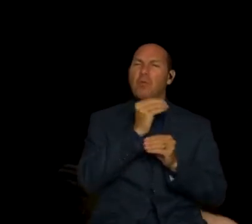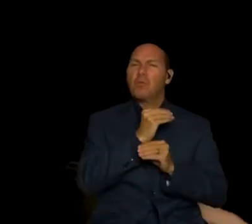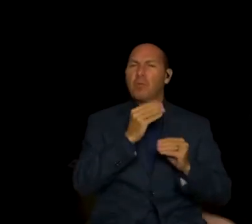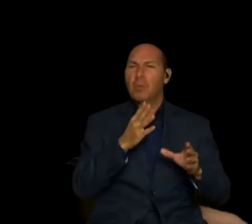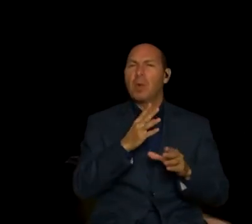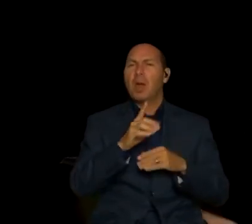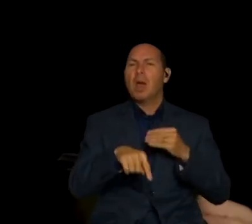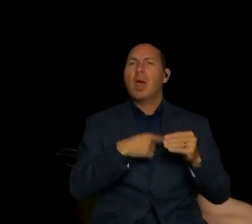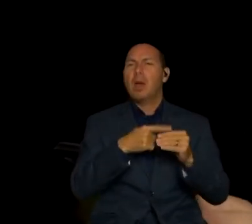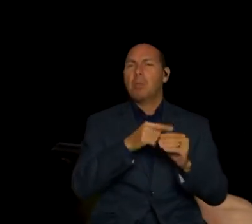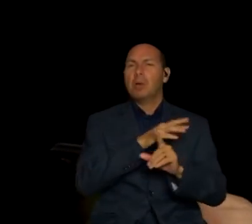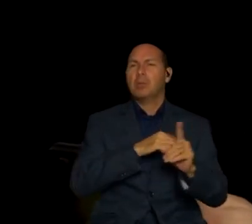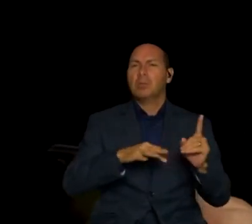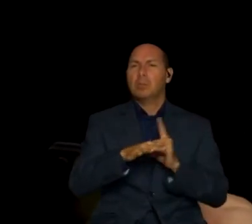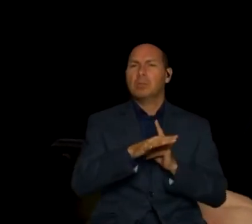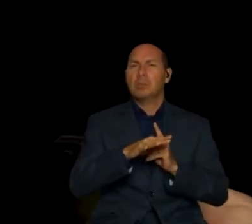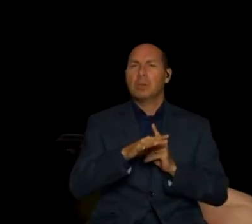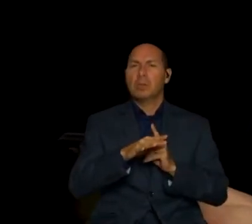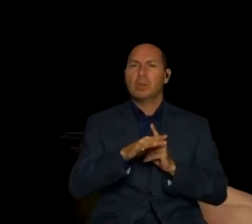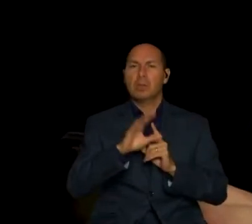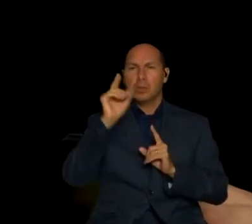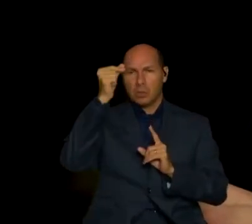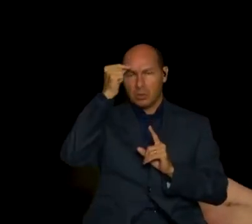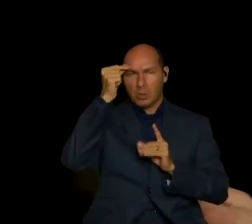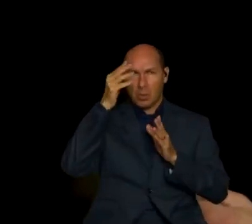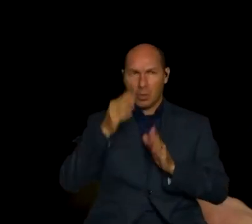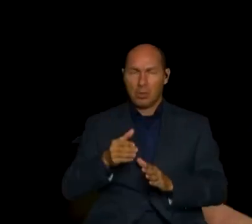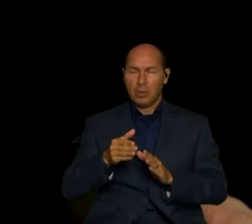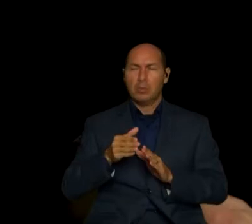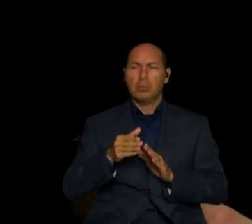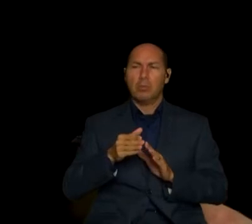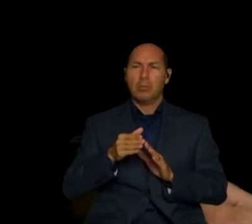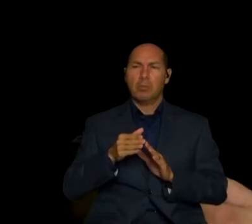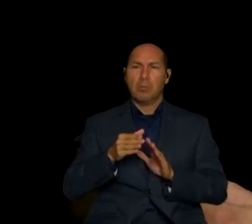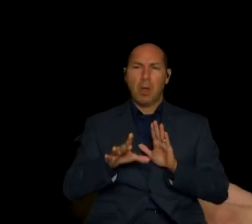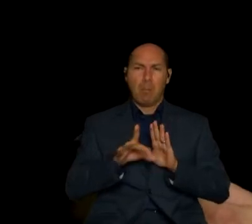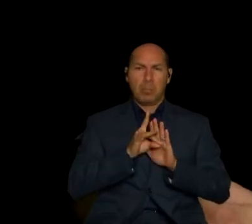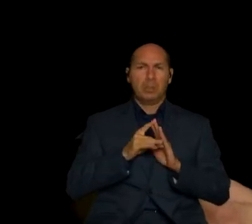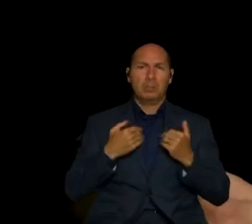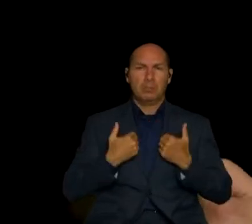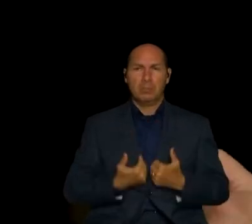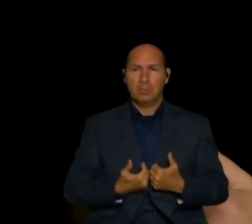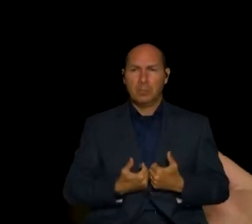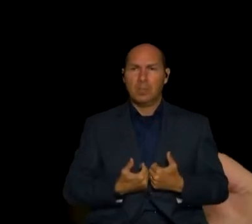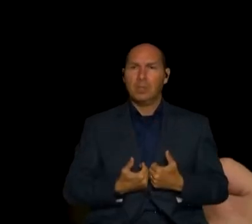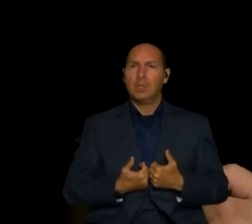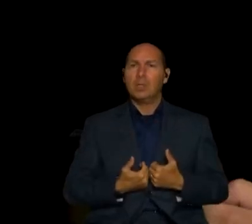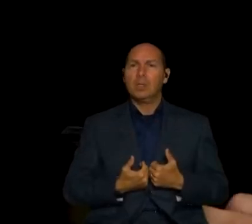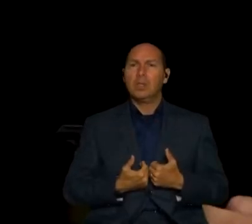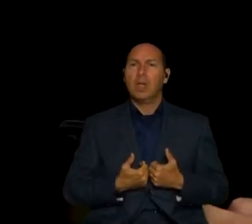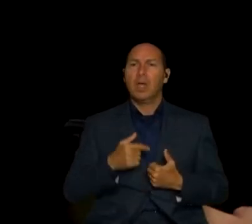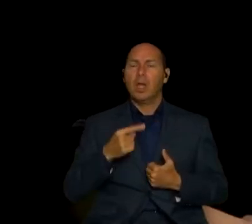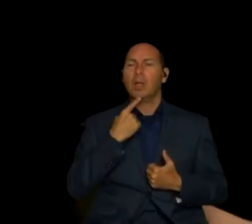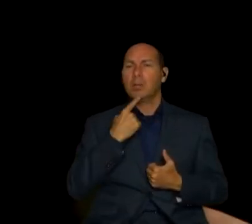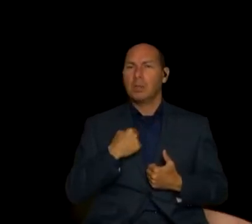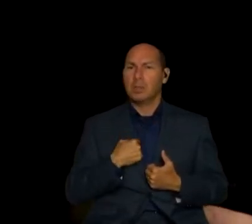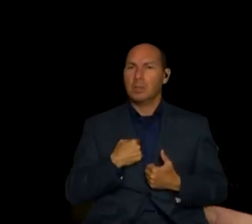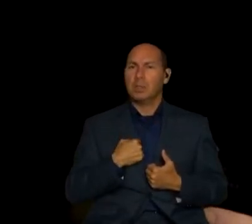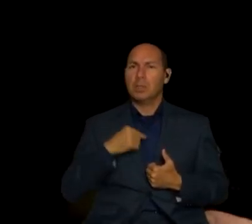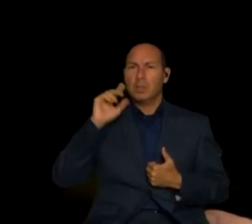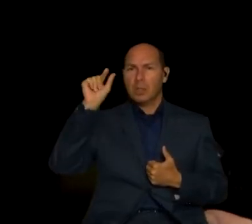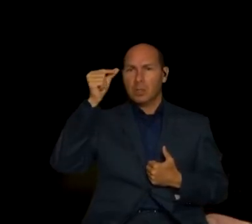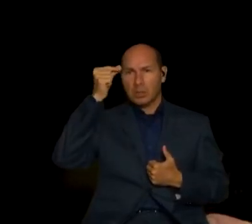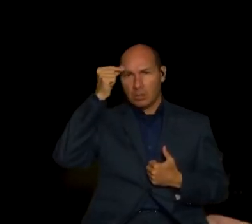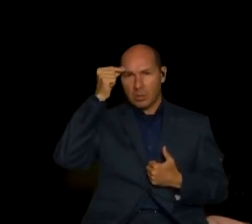When the governor appointed me a little while ago, one of the first things that he told me was that the